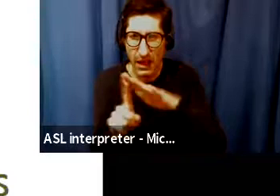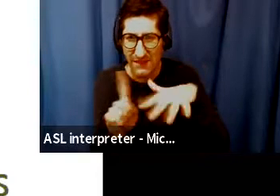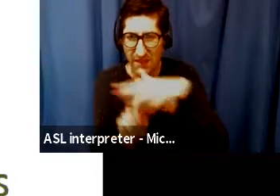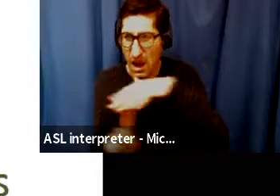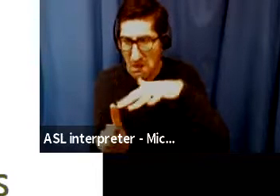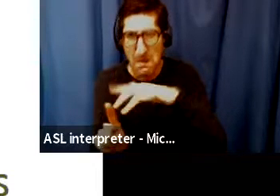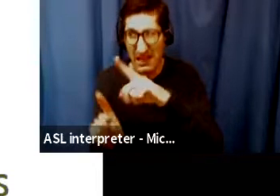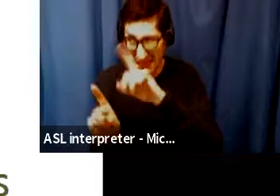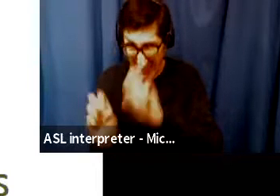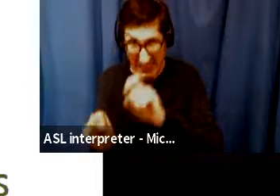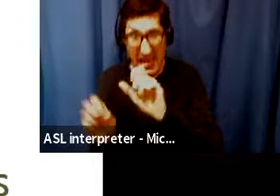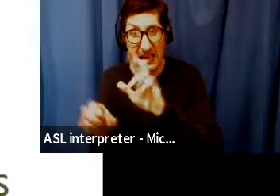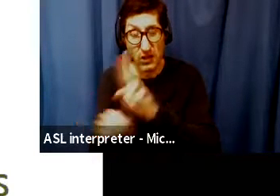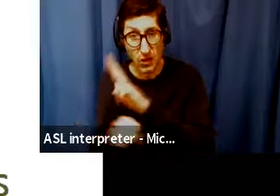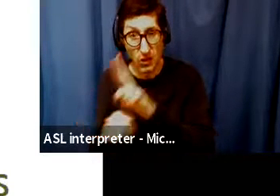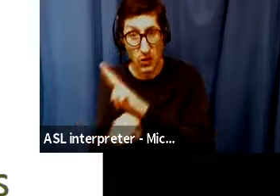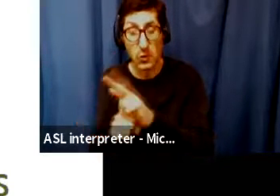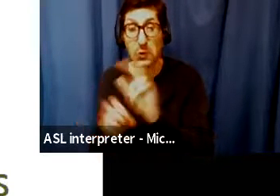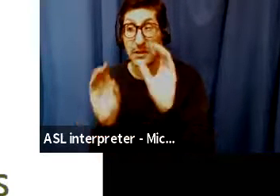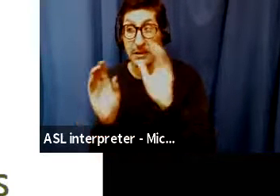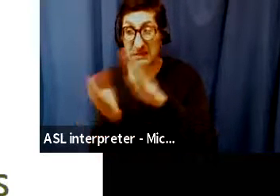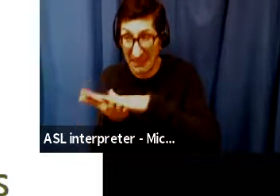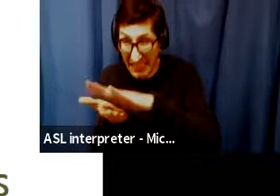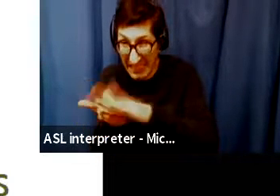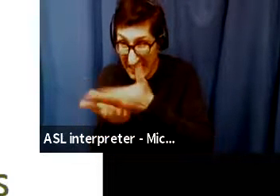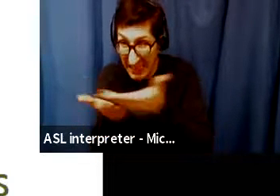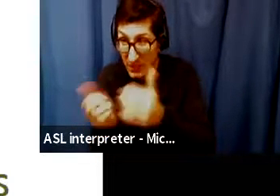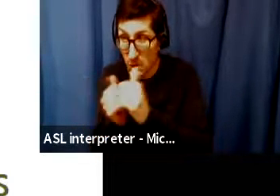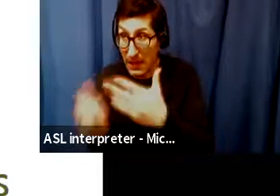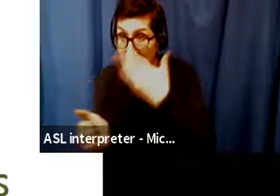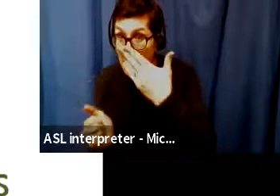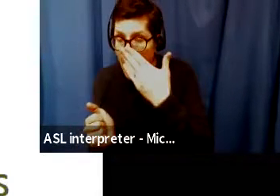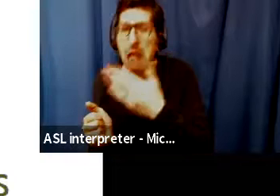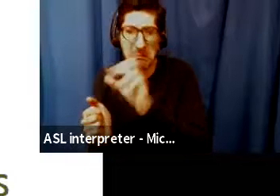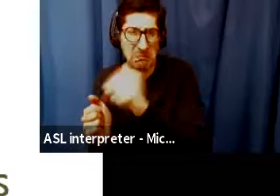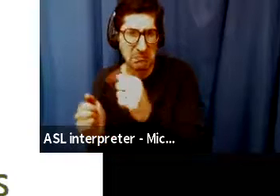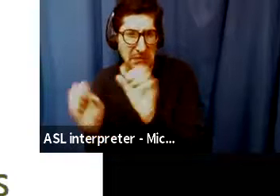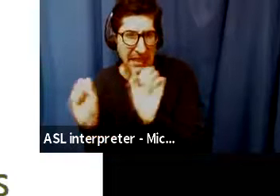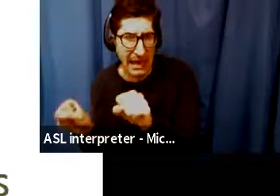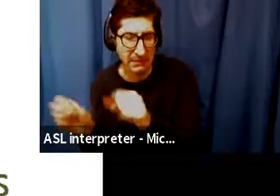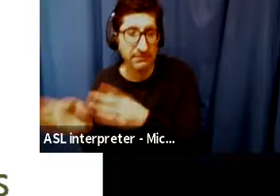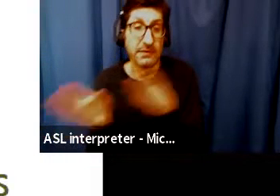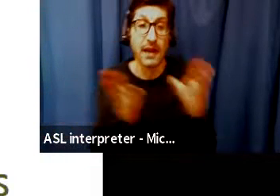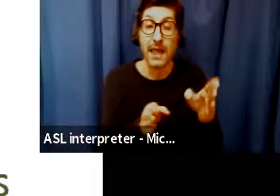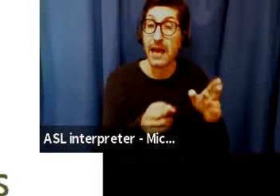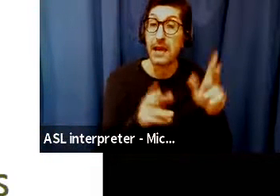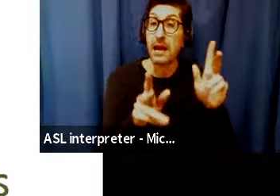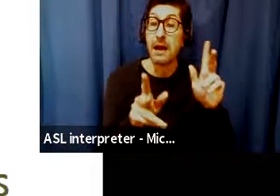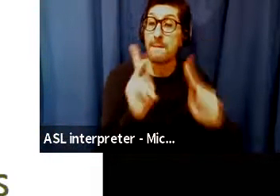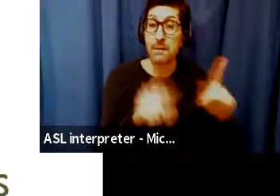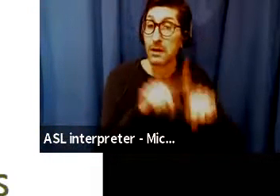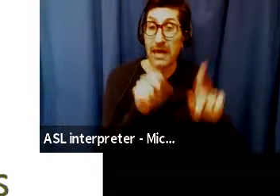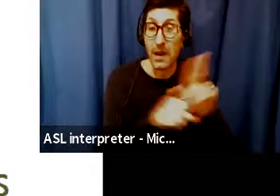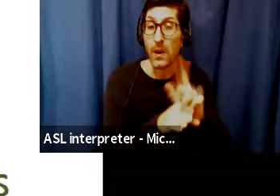that? And the medical provider decided yes, there were. Then the second question was about no one wearing perfume, cologne, and other